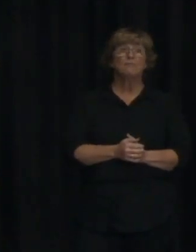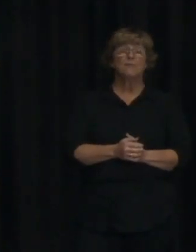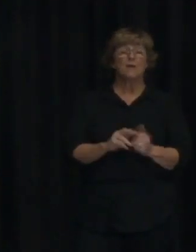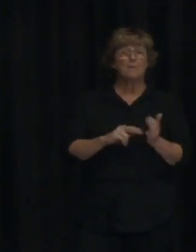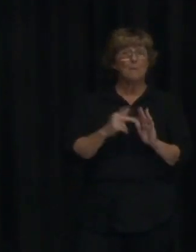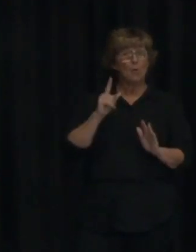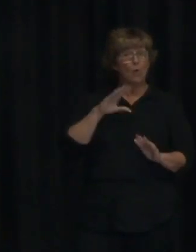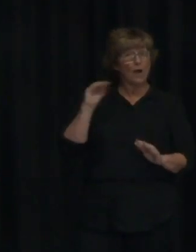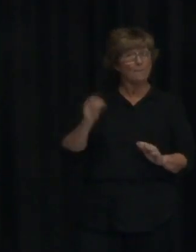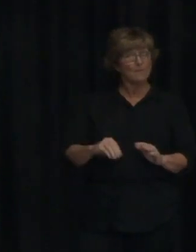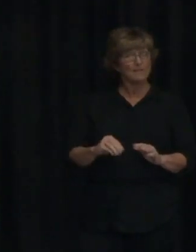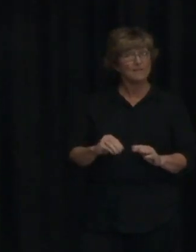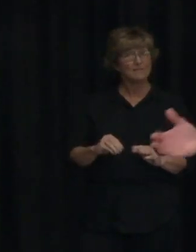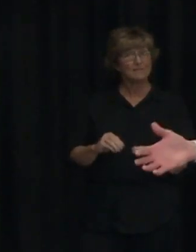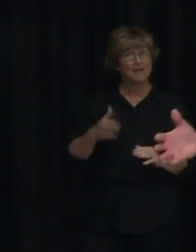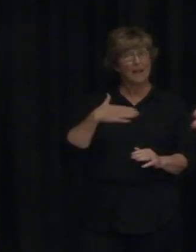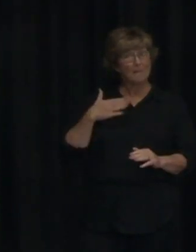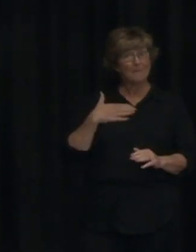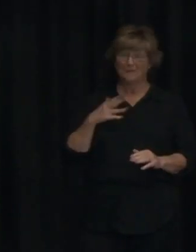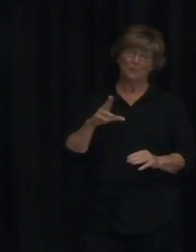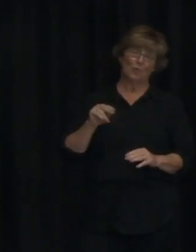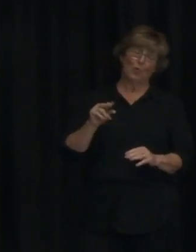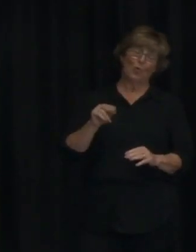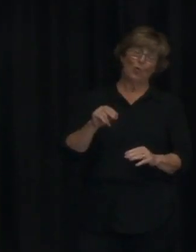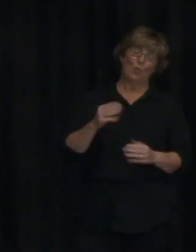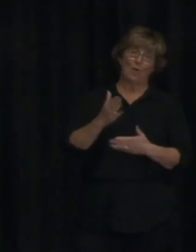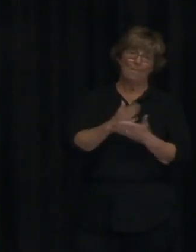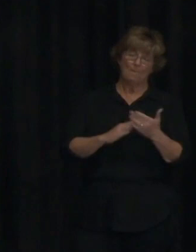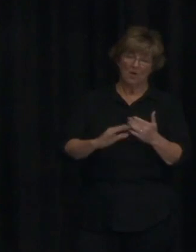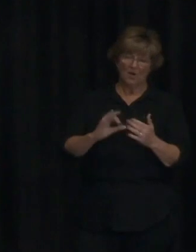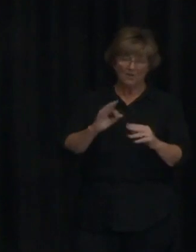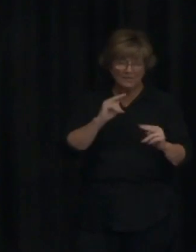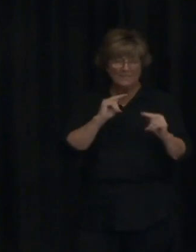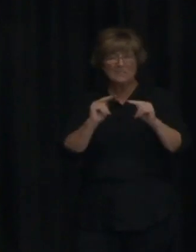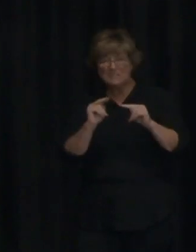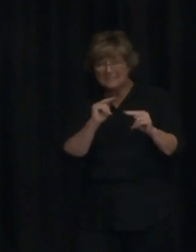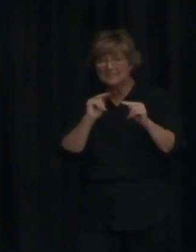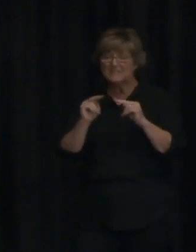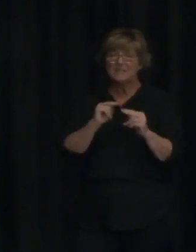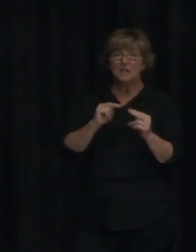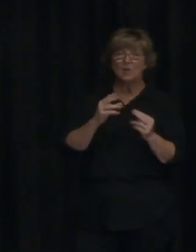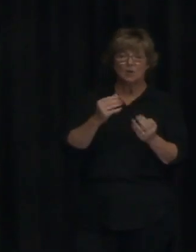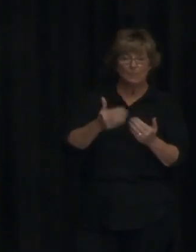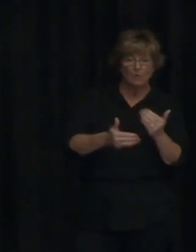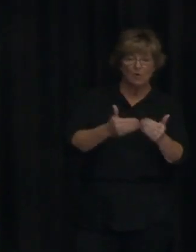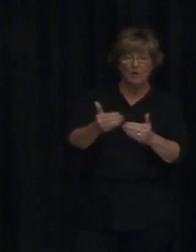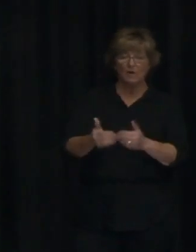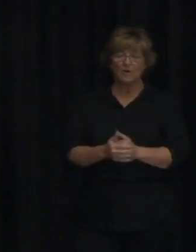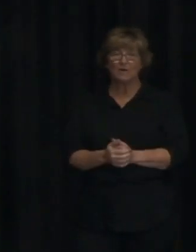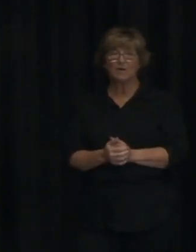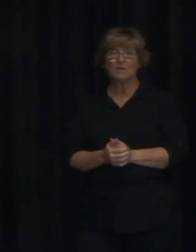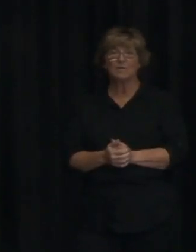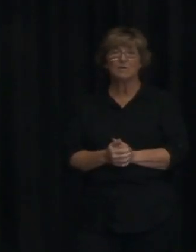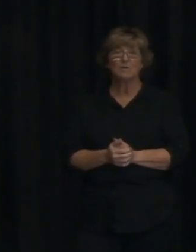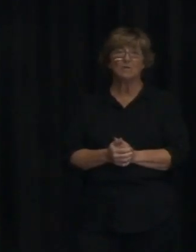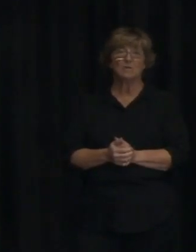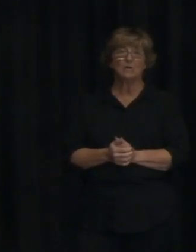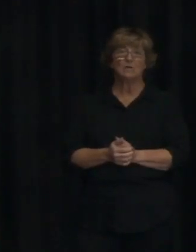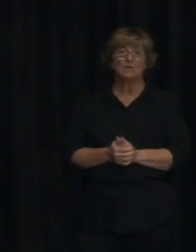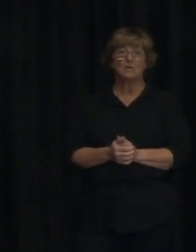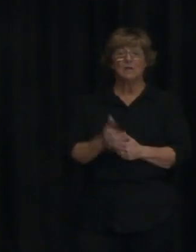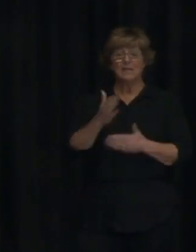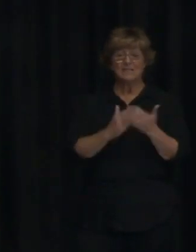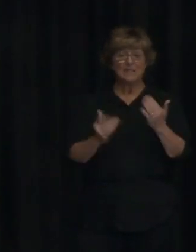everybody is happy. That's part of the negotiations, part of the process. You couldn't get consensus in days that are